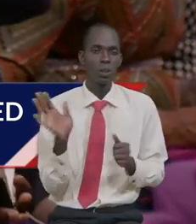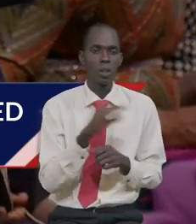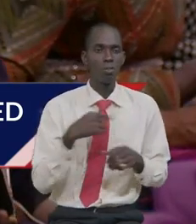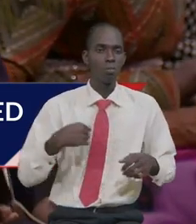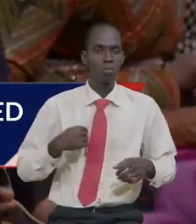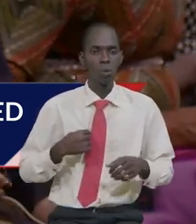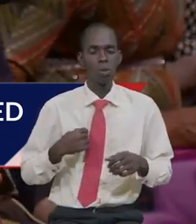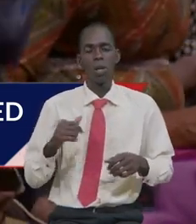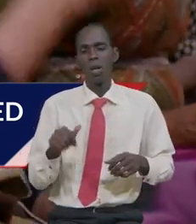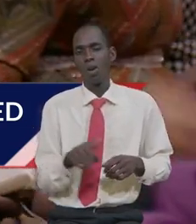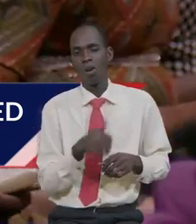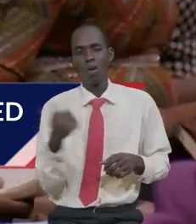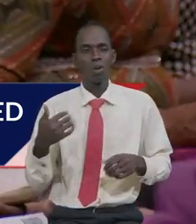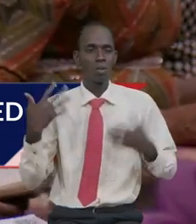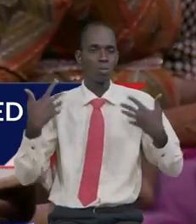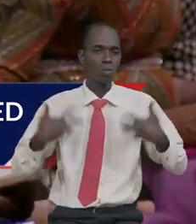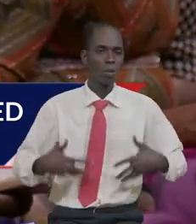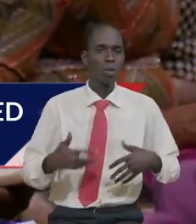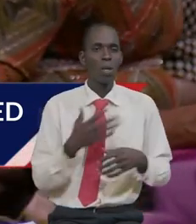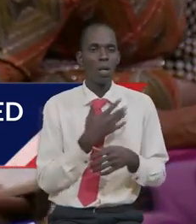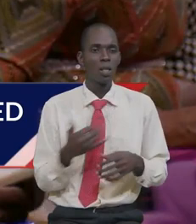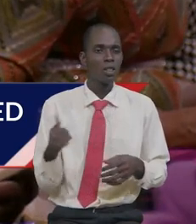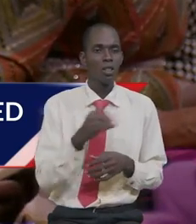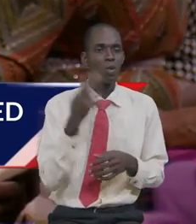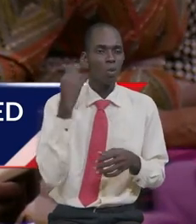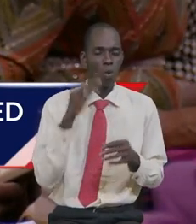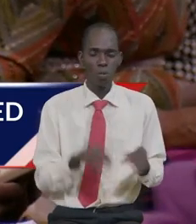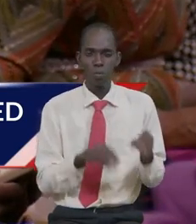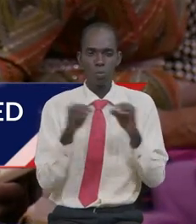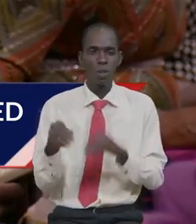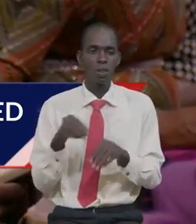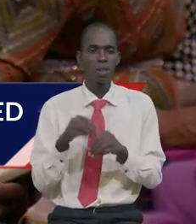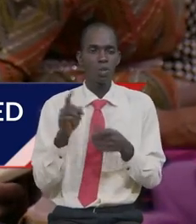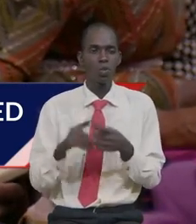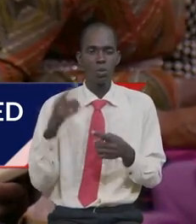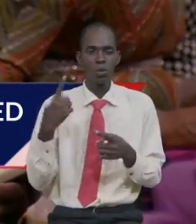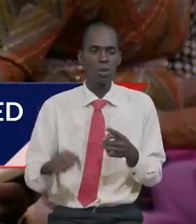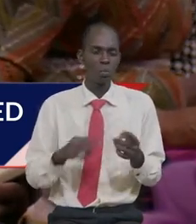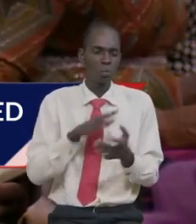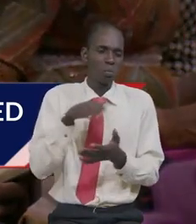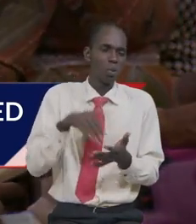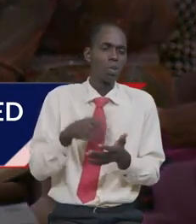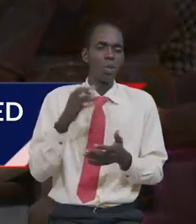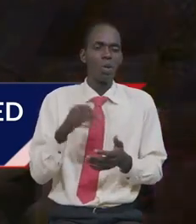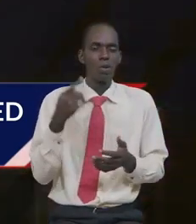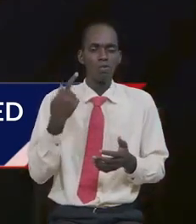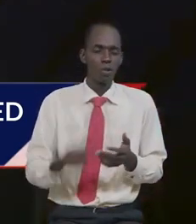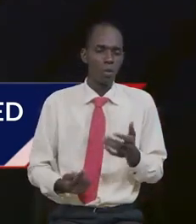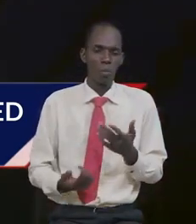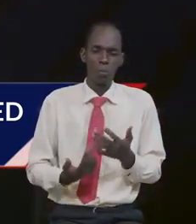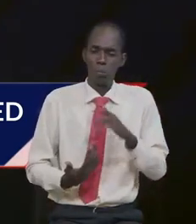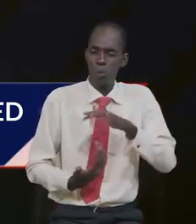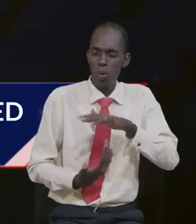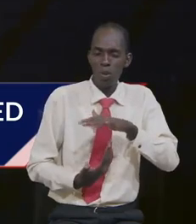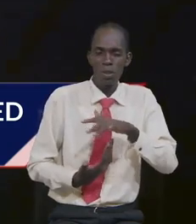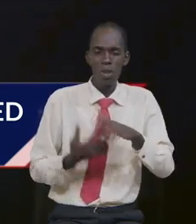other garments, and they were cast into the midst of the burning fiery furnace. The